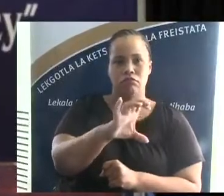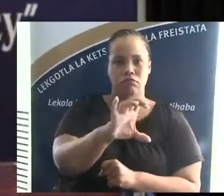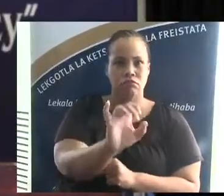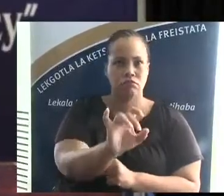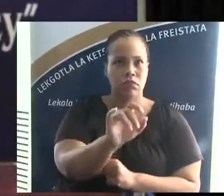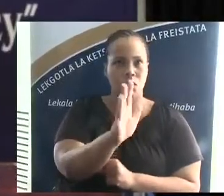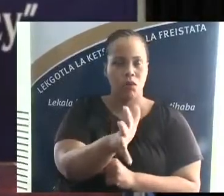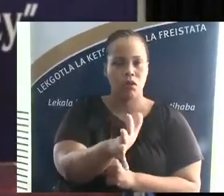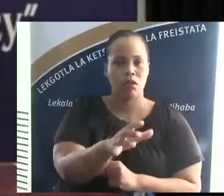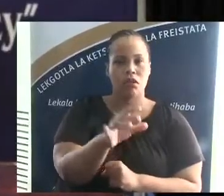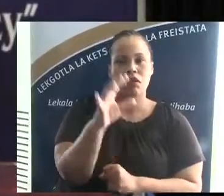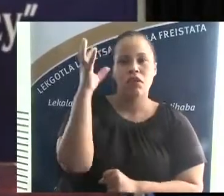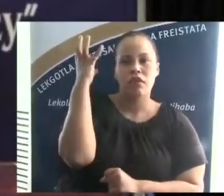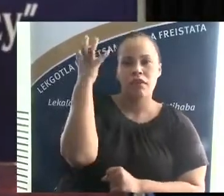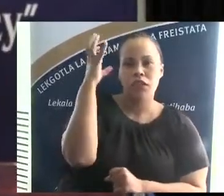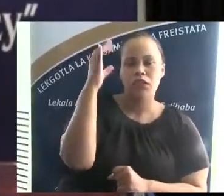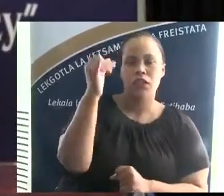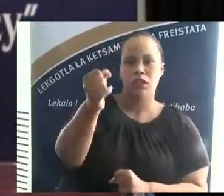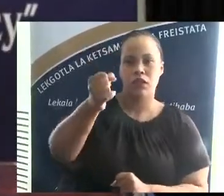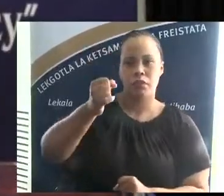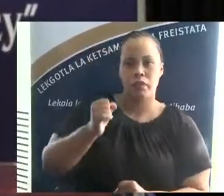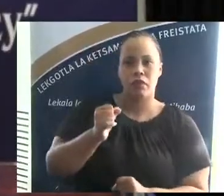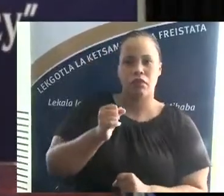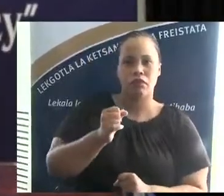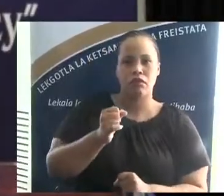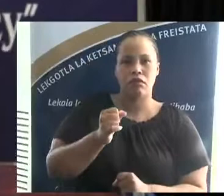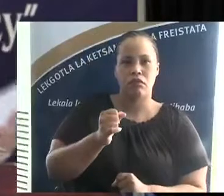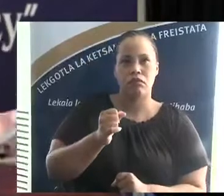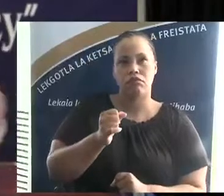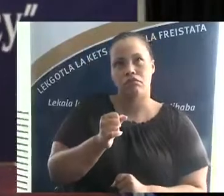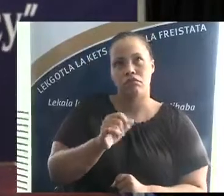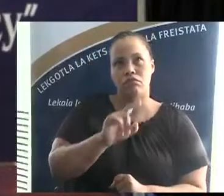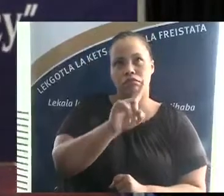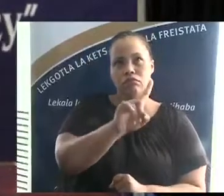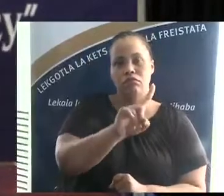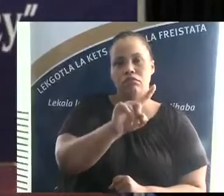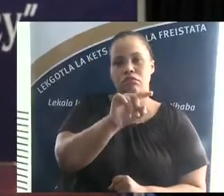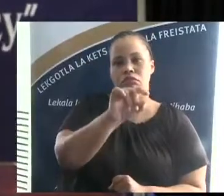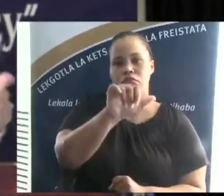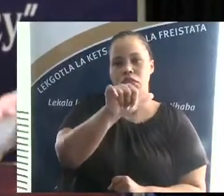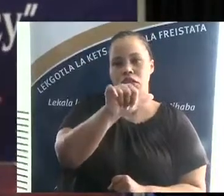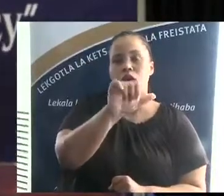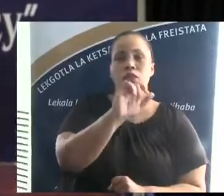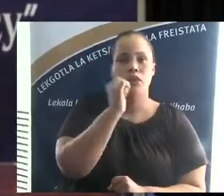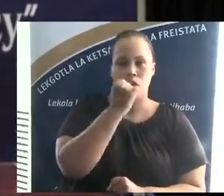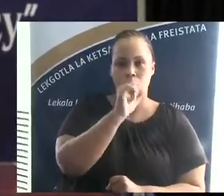Authority, which is 104 million, which equates to 130 million.